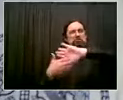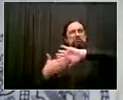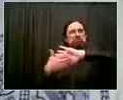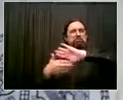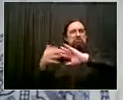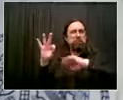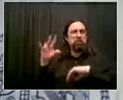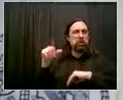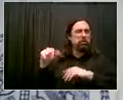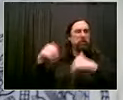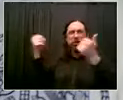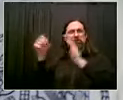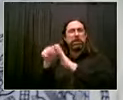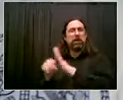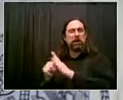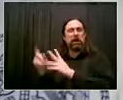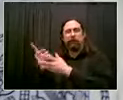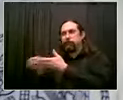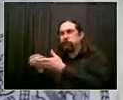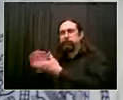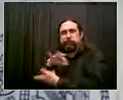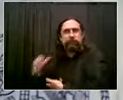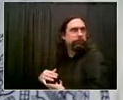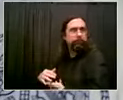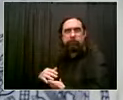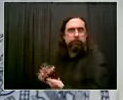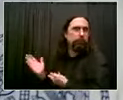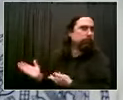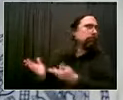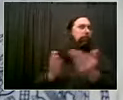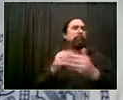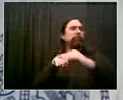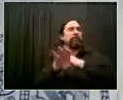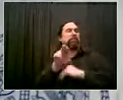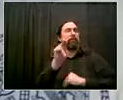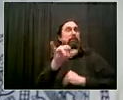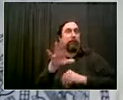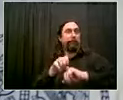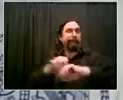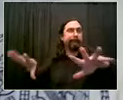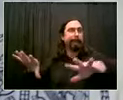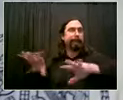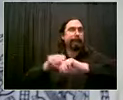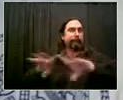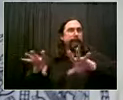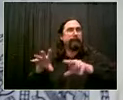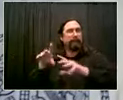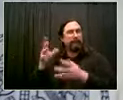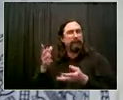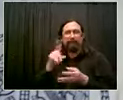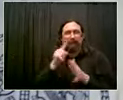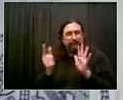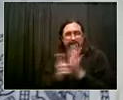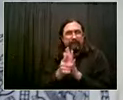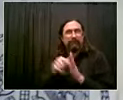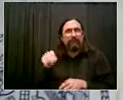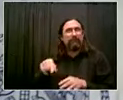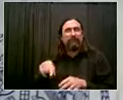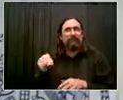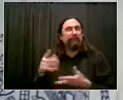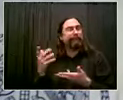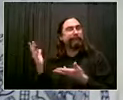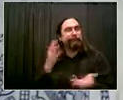lawmakers in Washington to act? We thought it was Newtown. We thought it was so many of these horrible mass killings. Is this the one that might finally